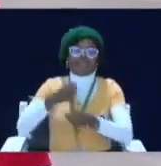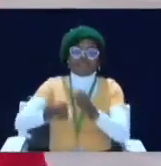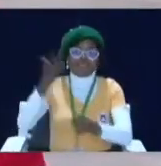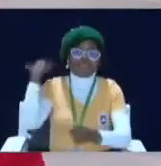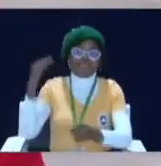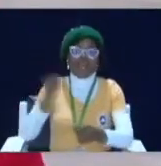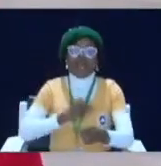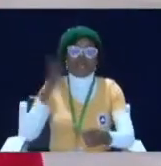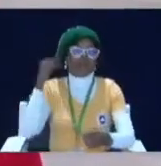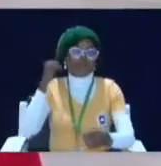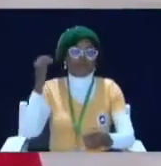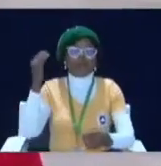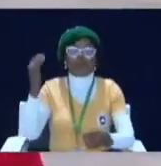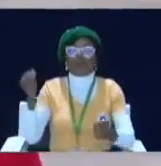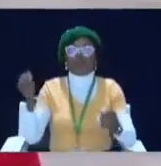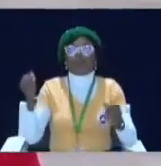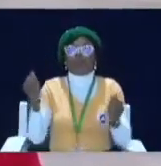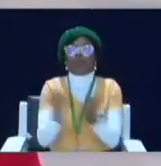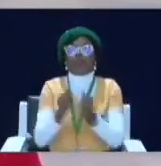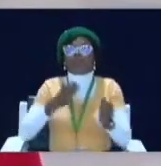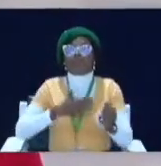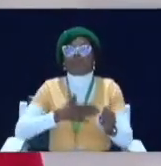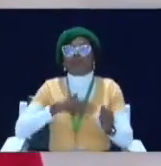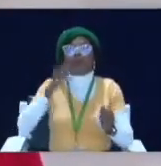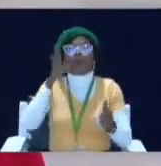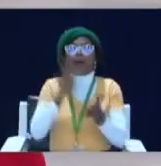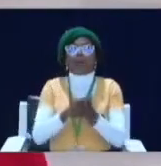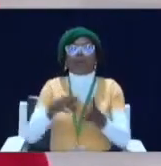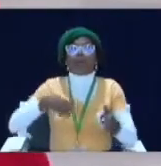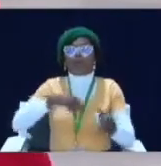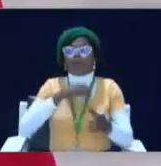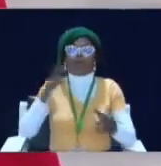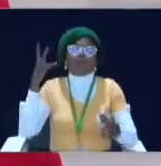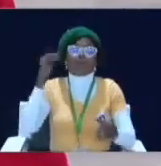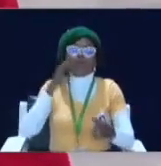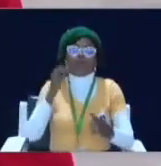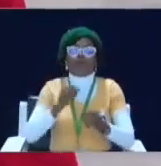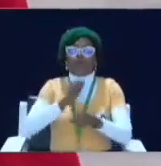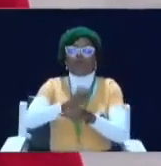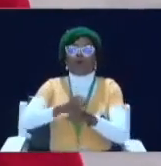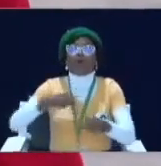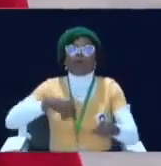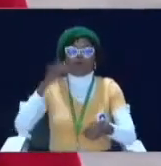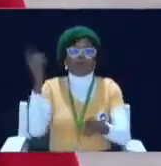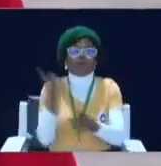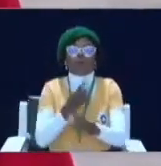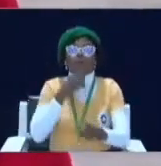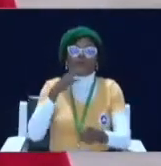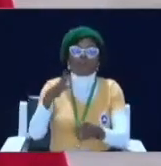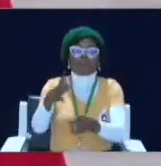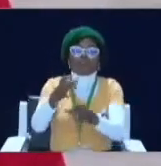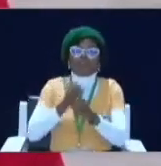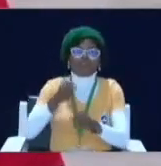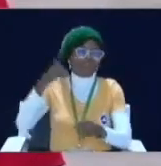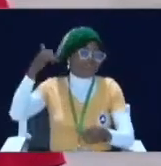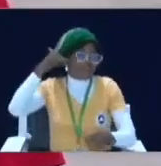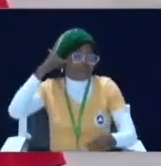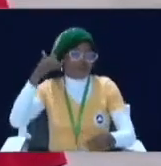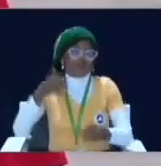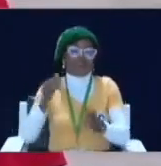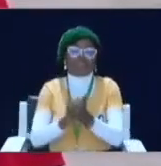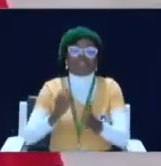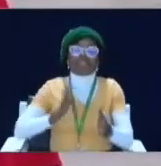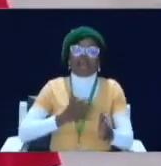with my wife, we were walking, and we just received a call that our daughter had